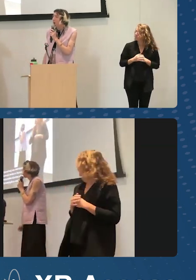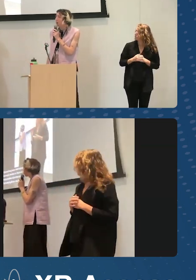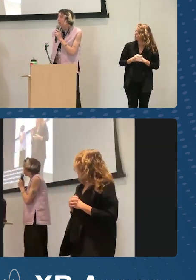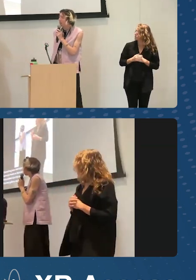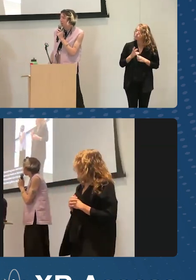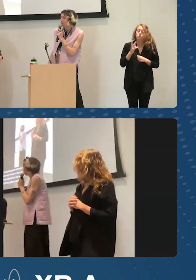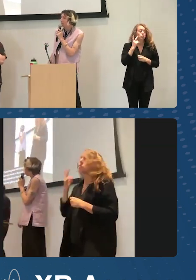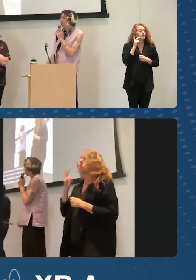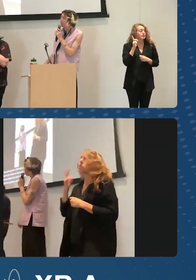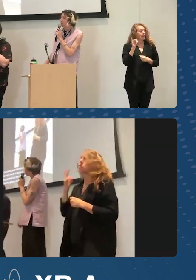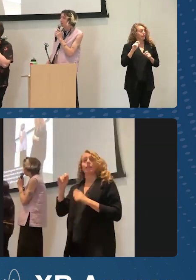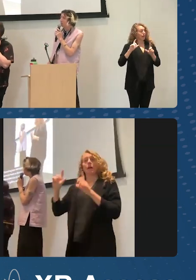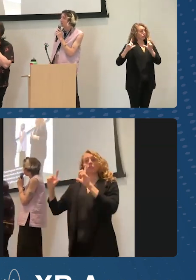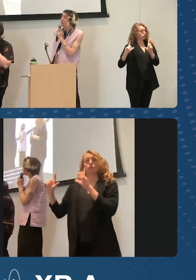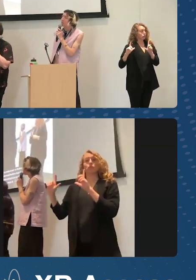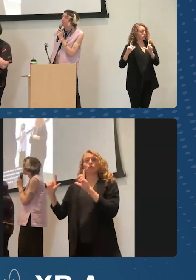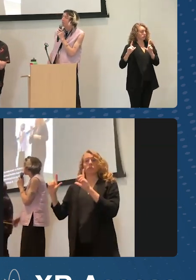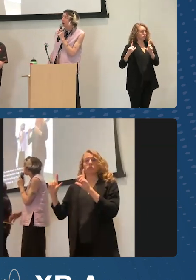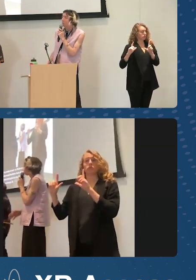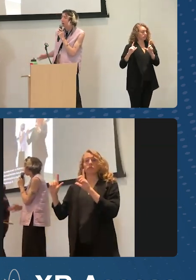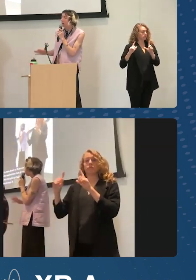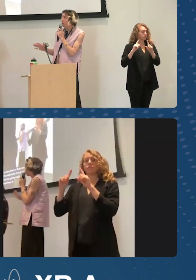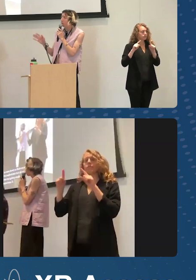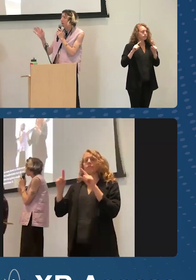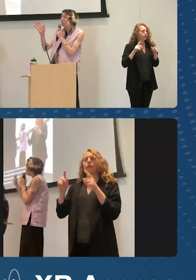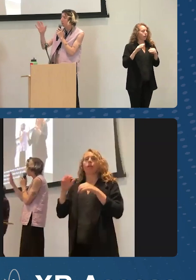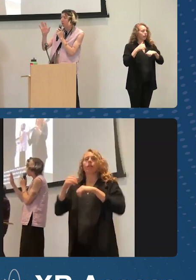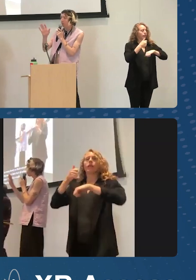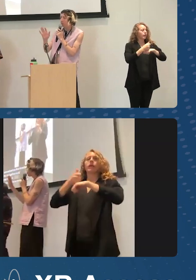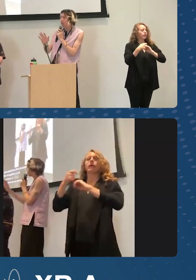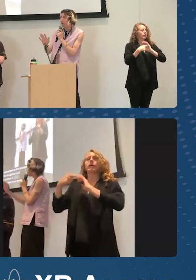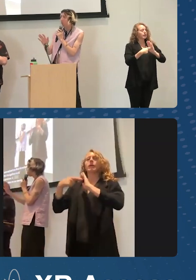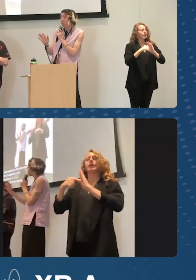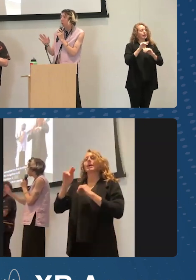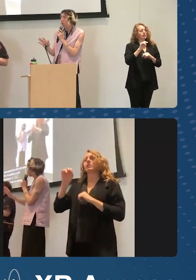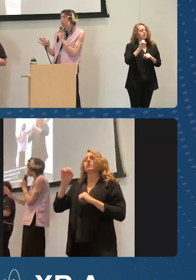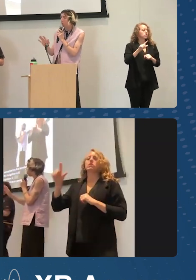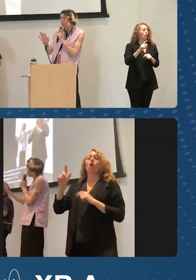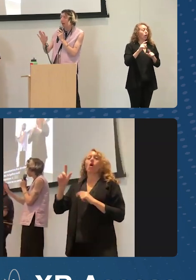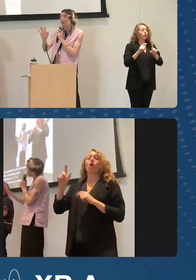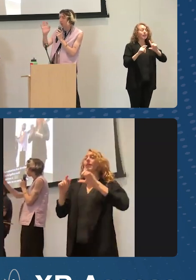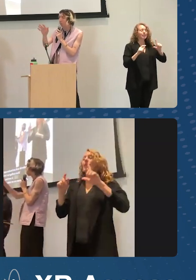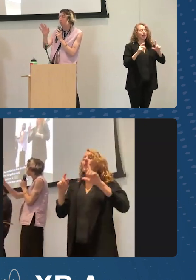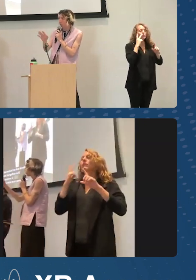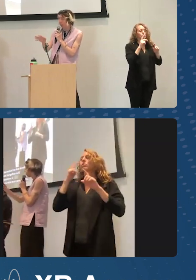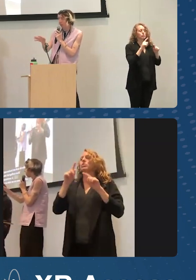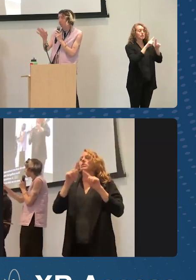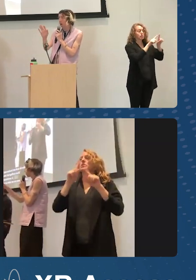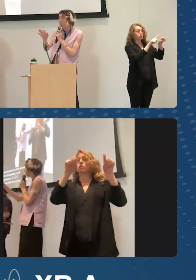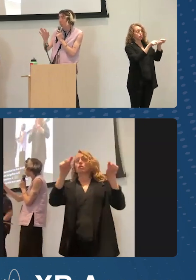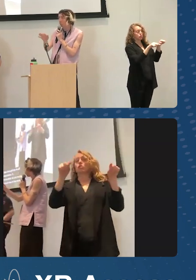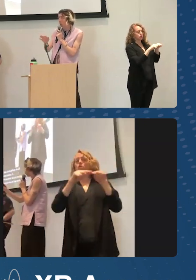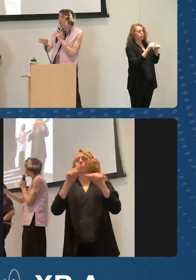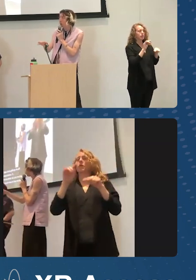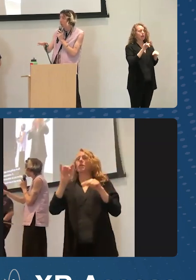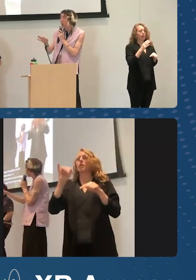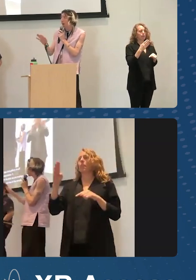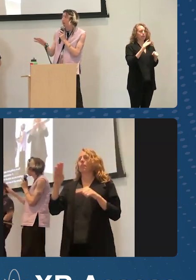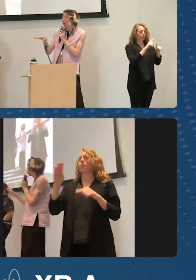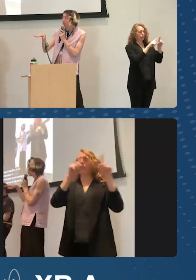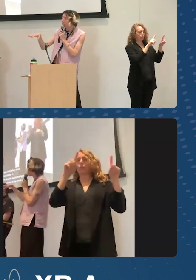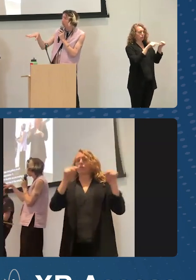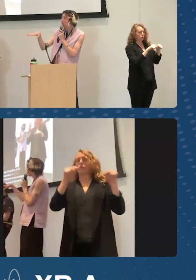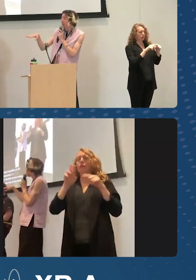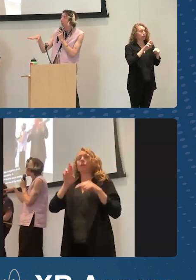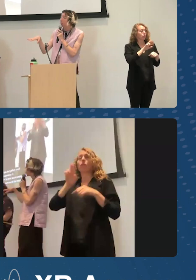screen now is the install shot, where on the left you have a screen on the wall that has the blue screen I described before, and on the